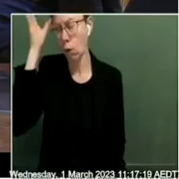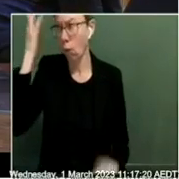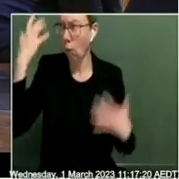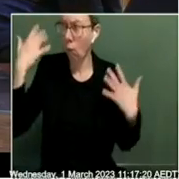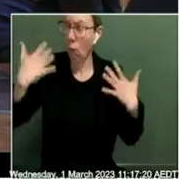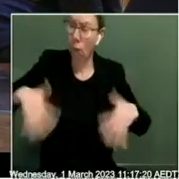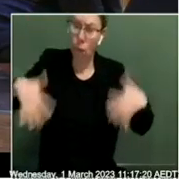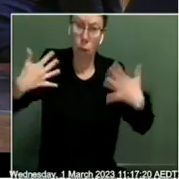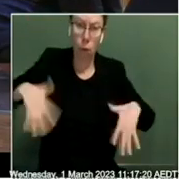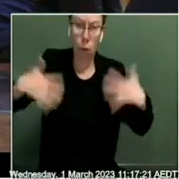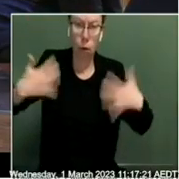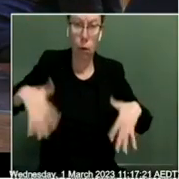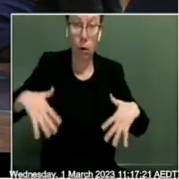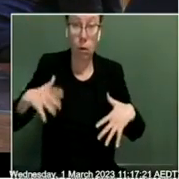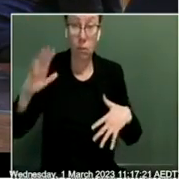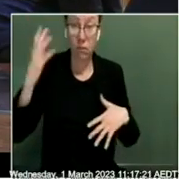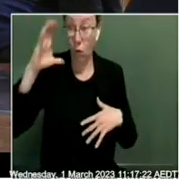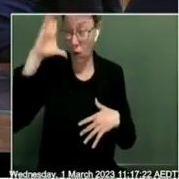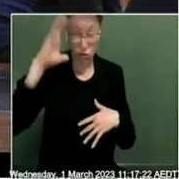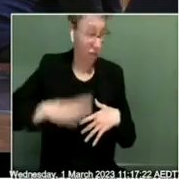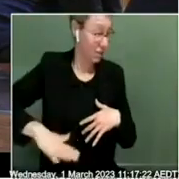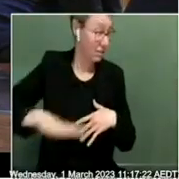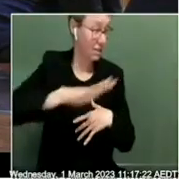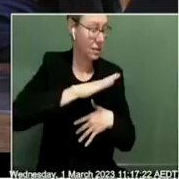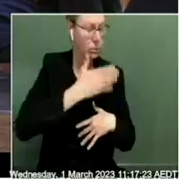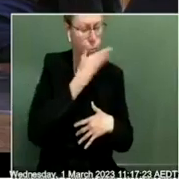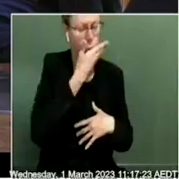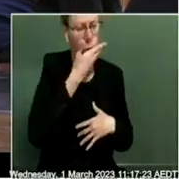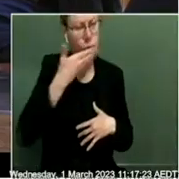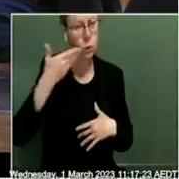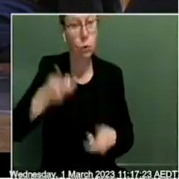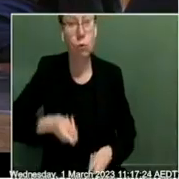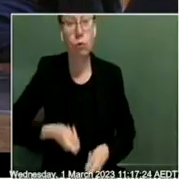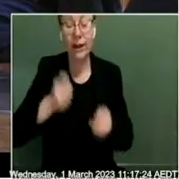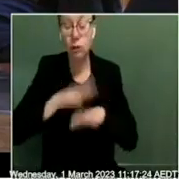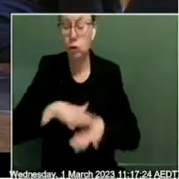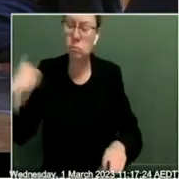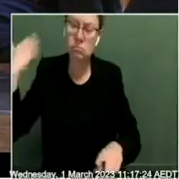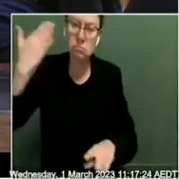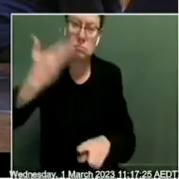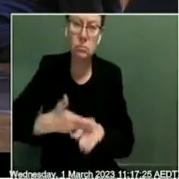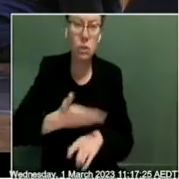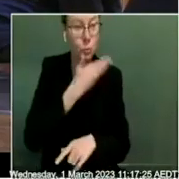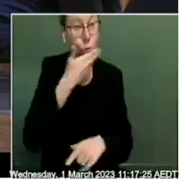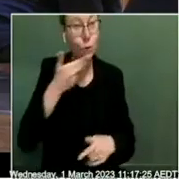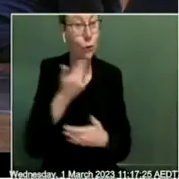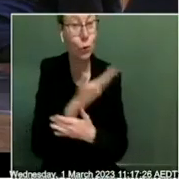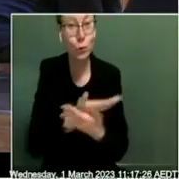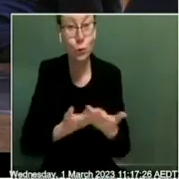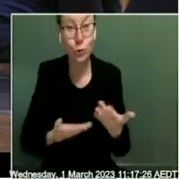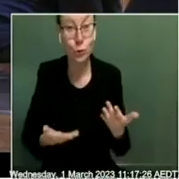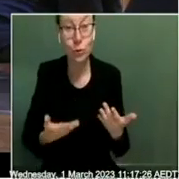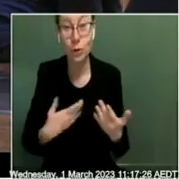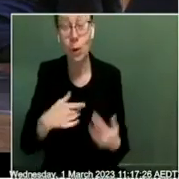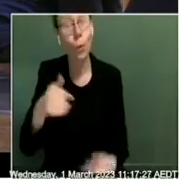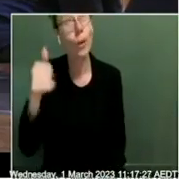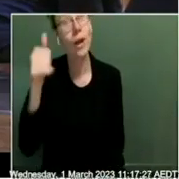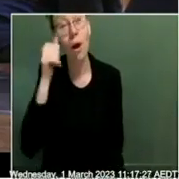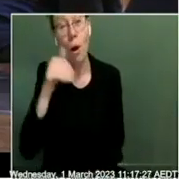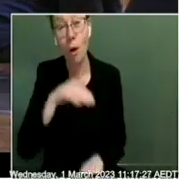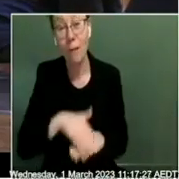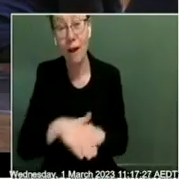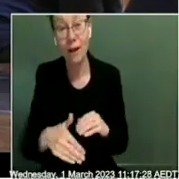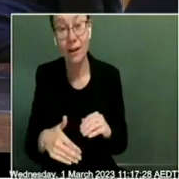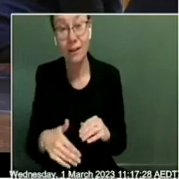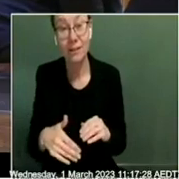raised generations of kids with beautiful stories. We know about all the stuff about, you know, the first astronomers, scientists, I'm